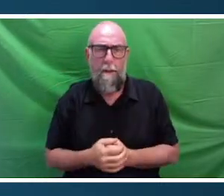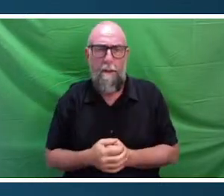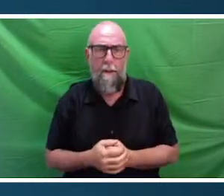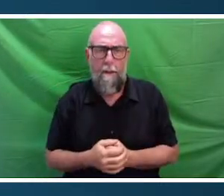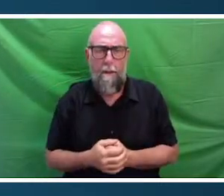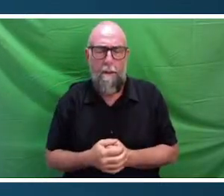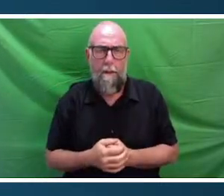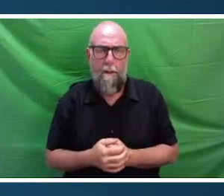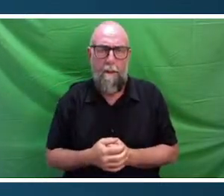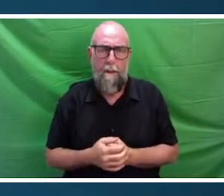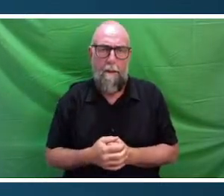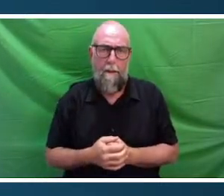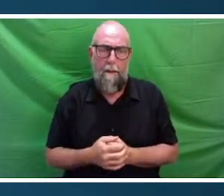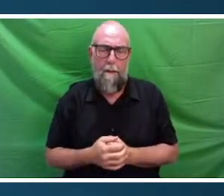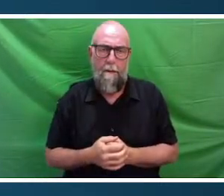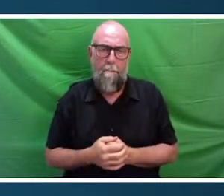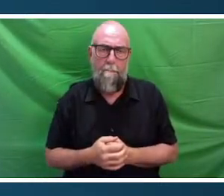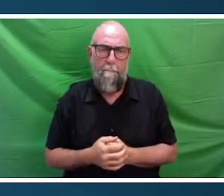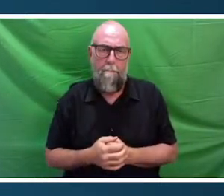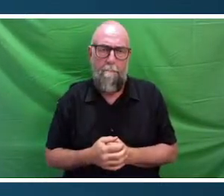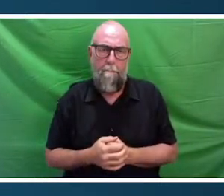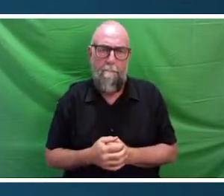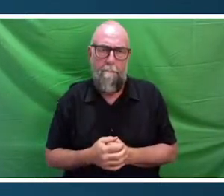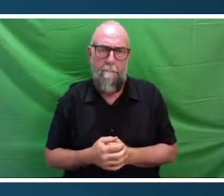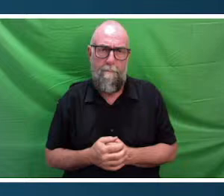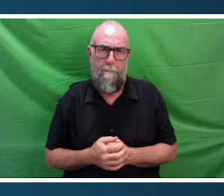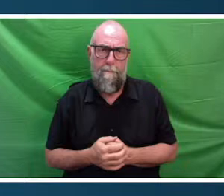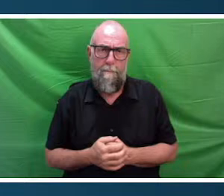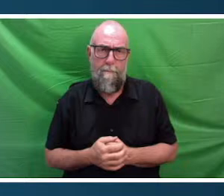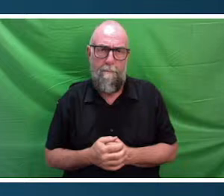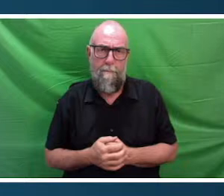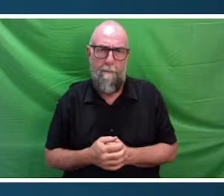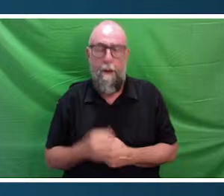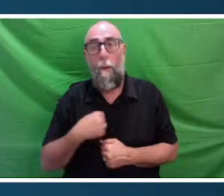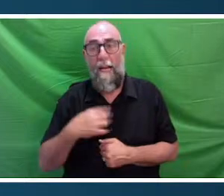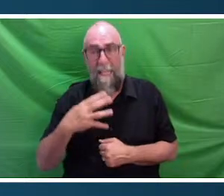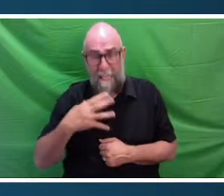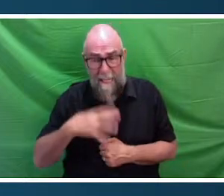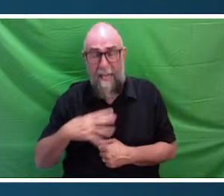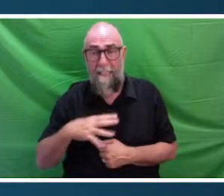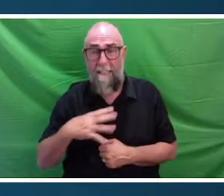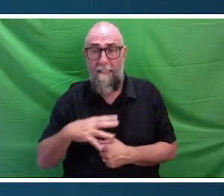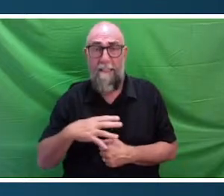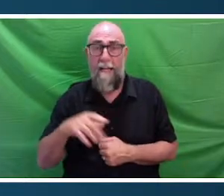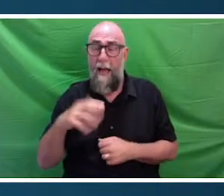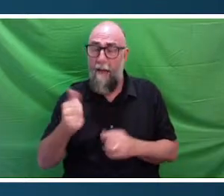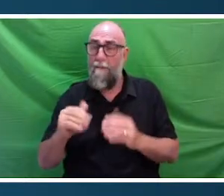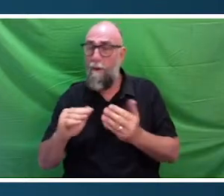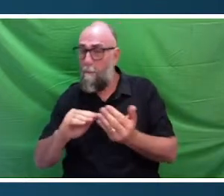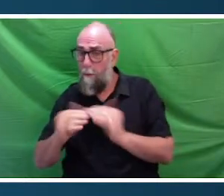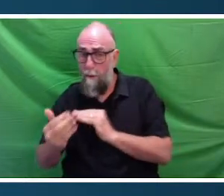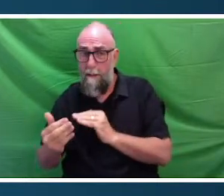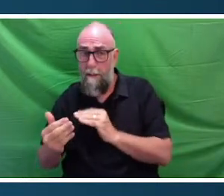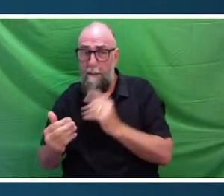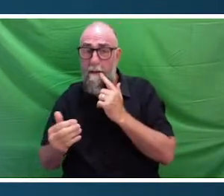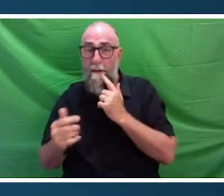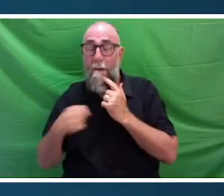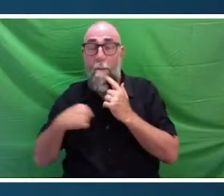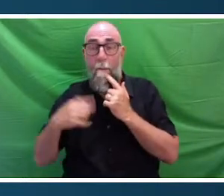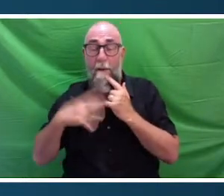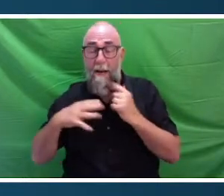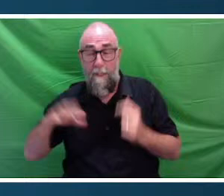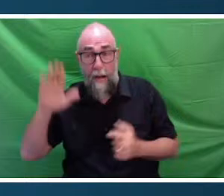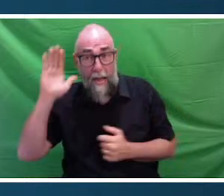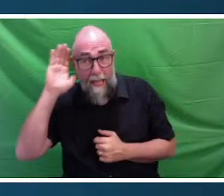strengthen the participation of affected or impacted communities. This involves not only listening to their needs